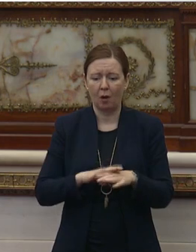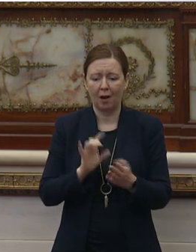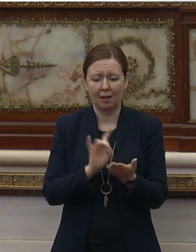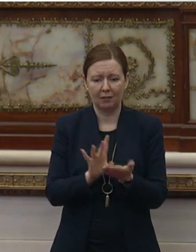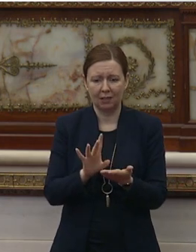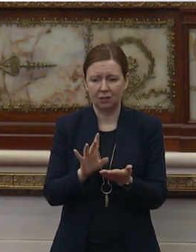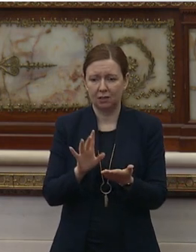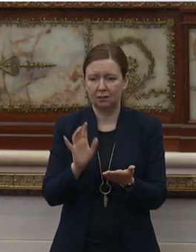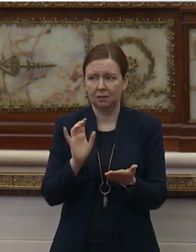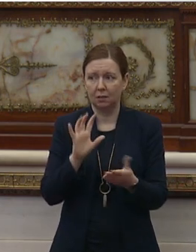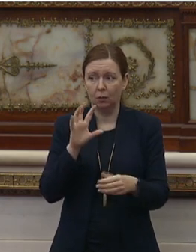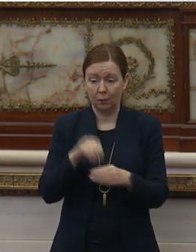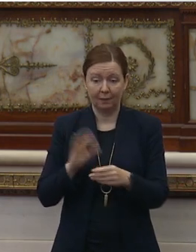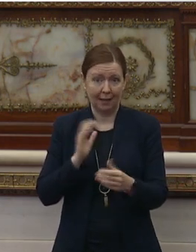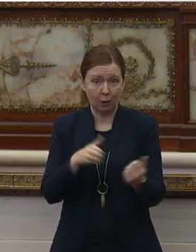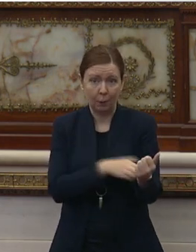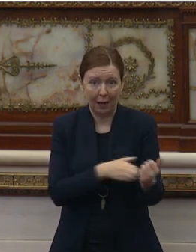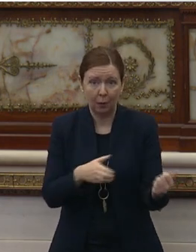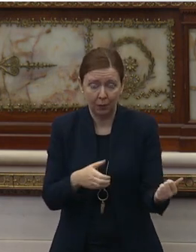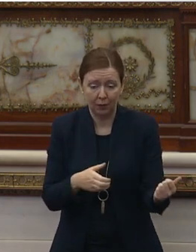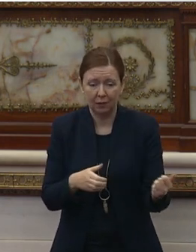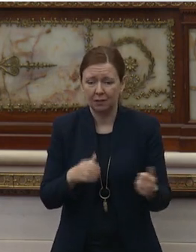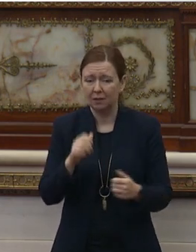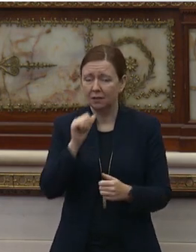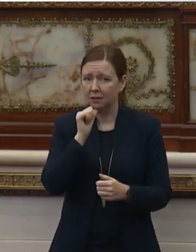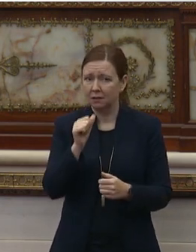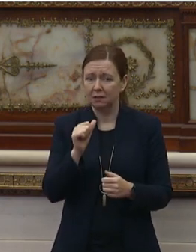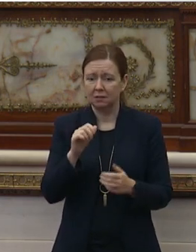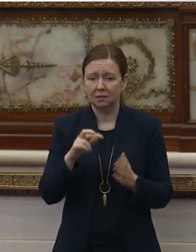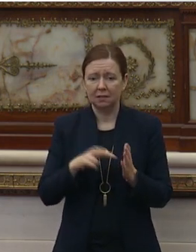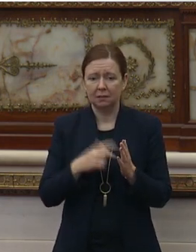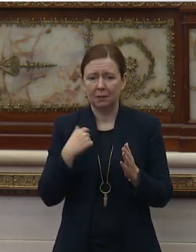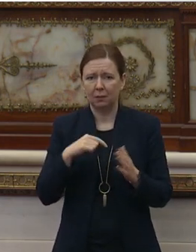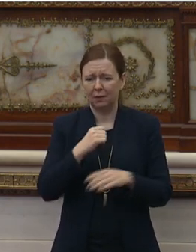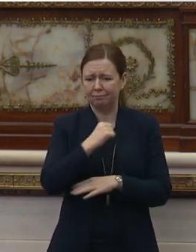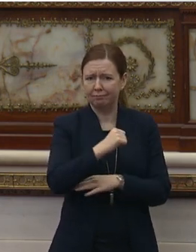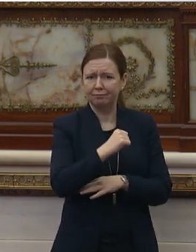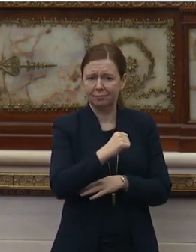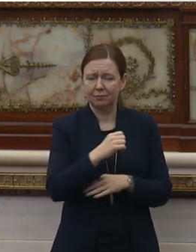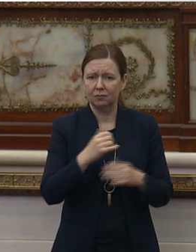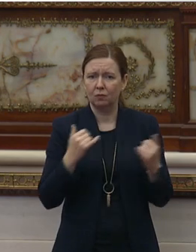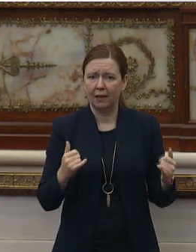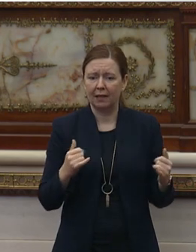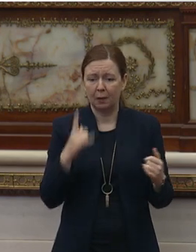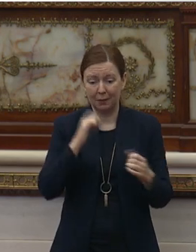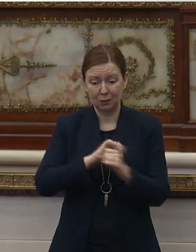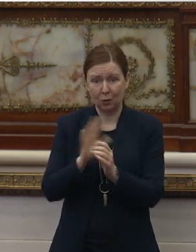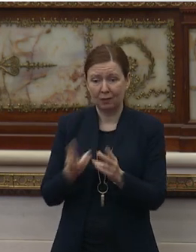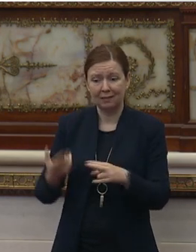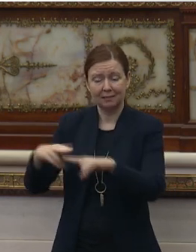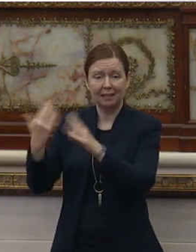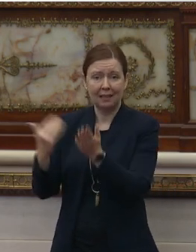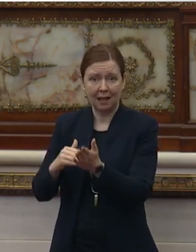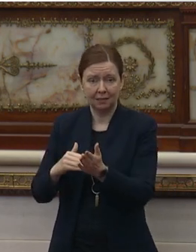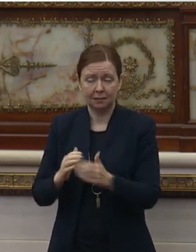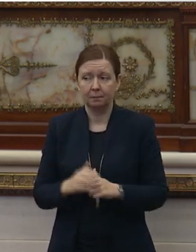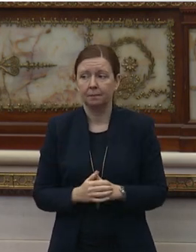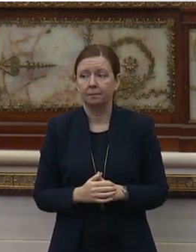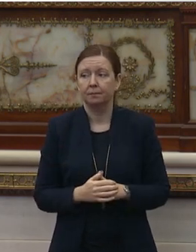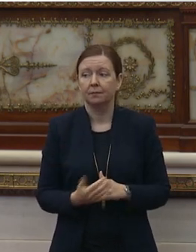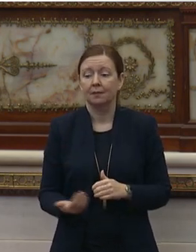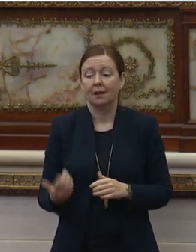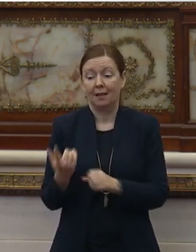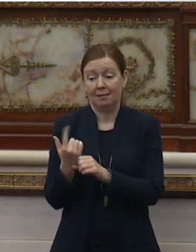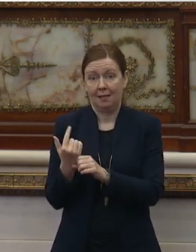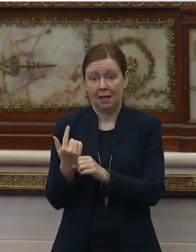eviction, which is within our power, does not turn our back on them right now as COVID is on the rise. Last spring,